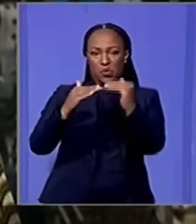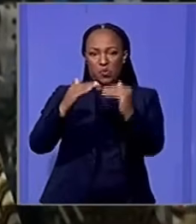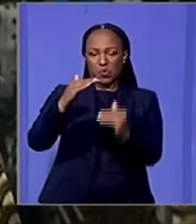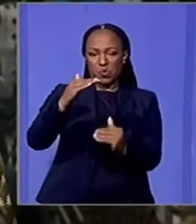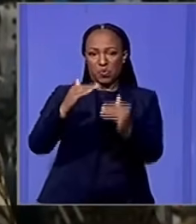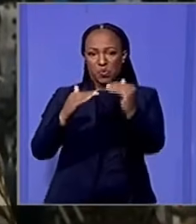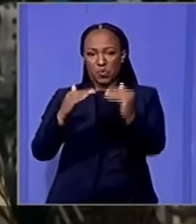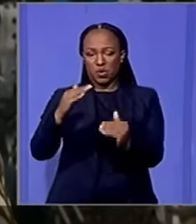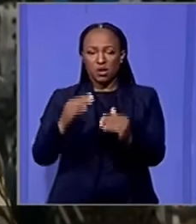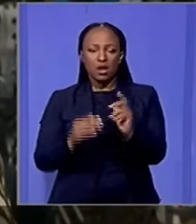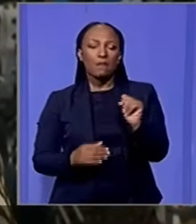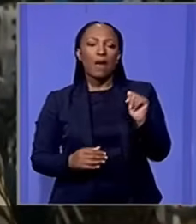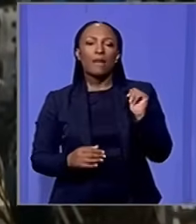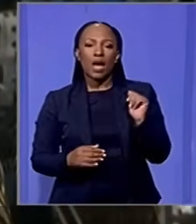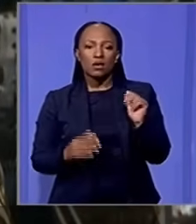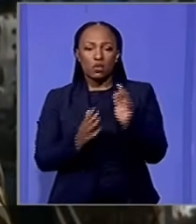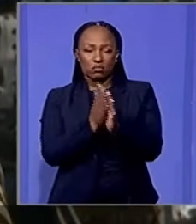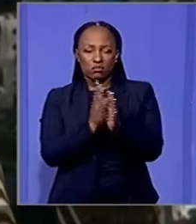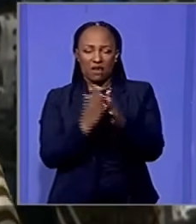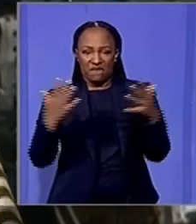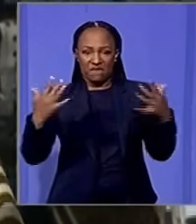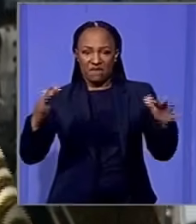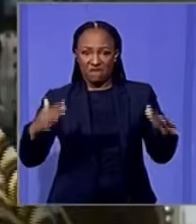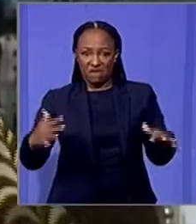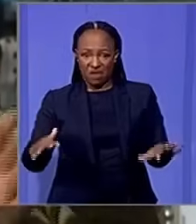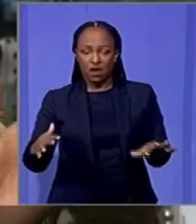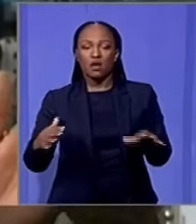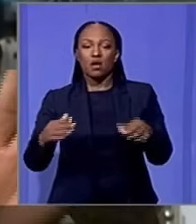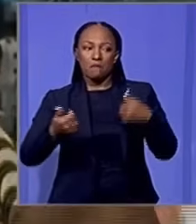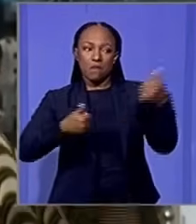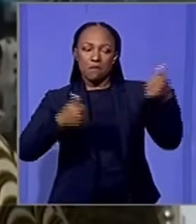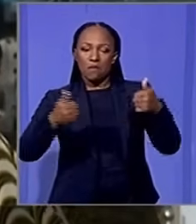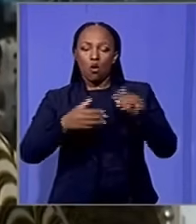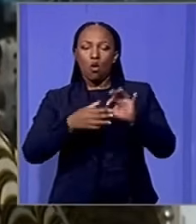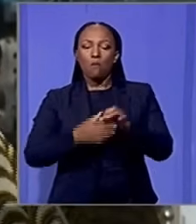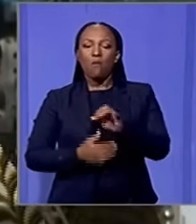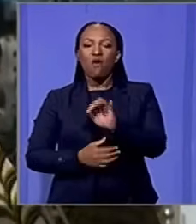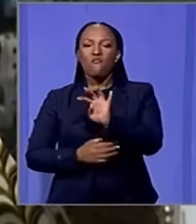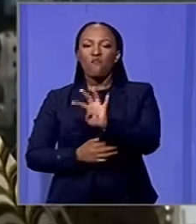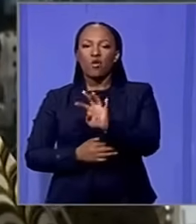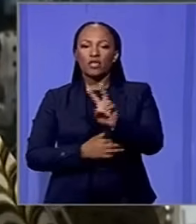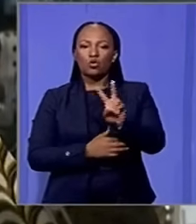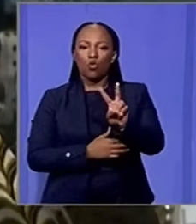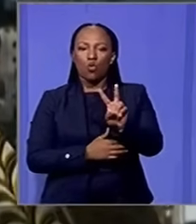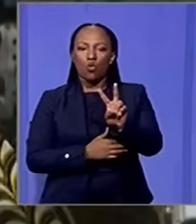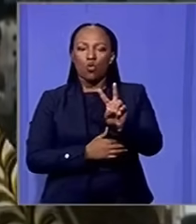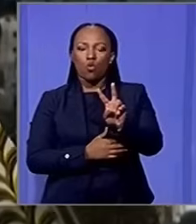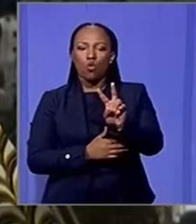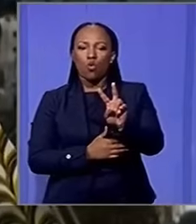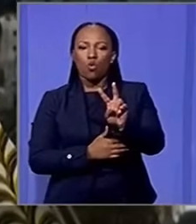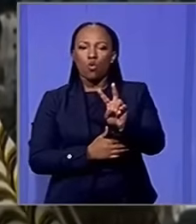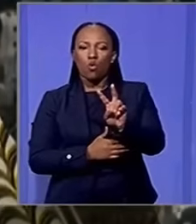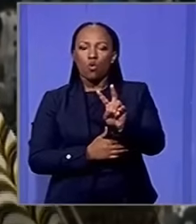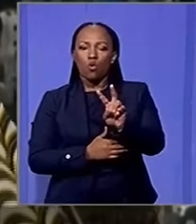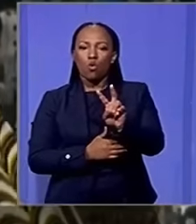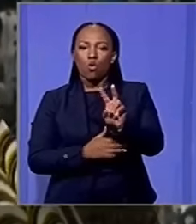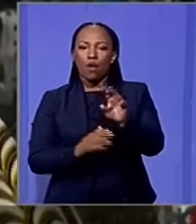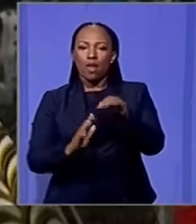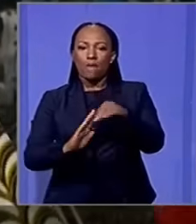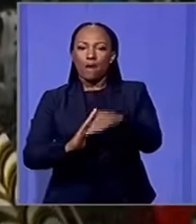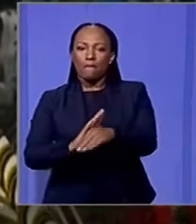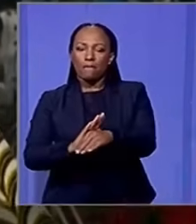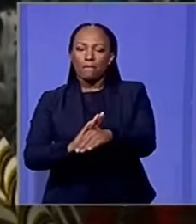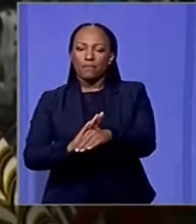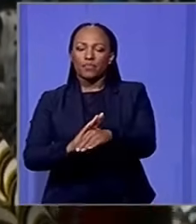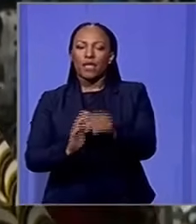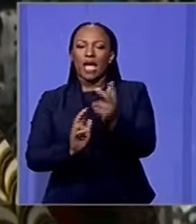maabane ge re tlo phatlalala akere ke ge e tlogile mo go 42 e le ko go 40% e boetse ko fase mmamotlha